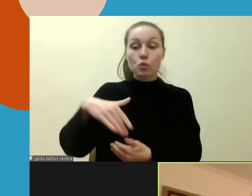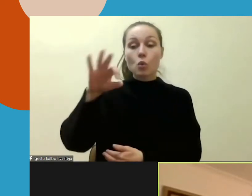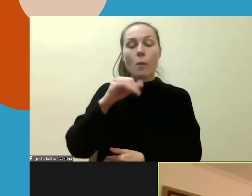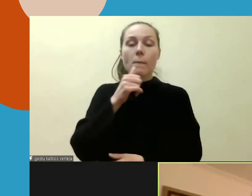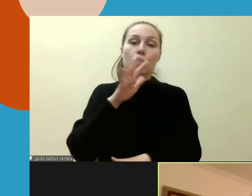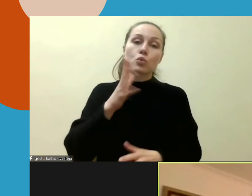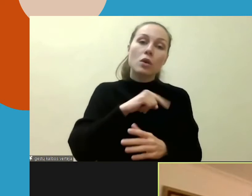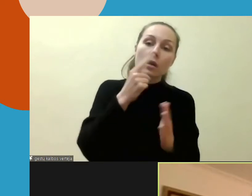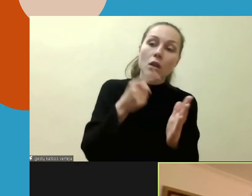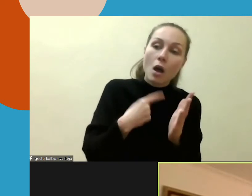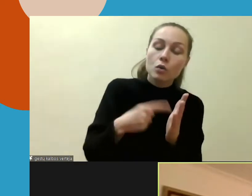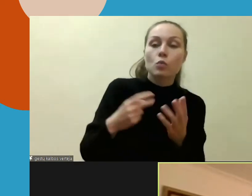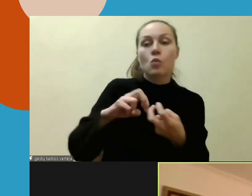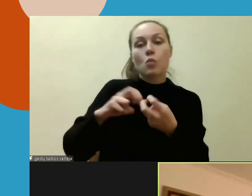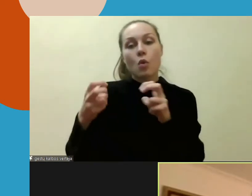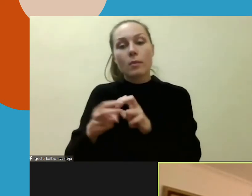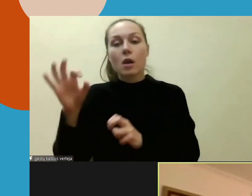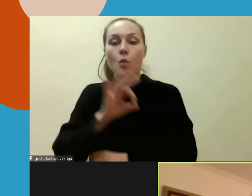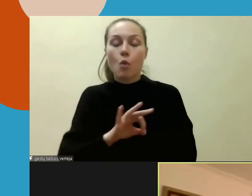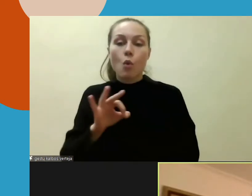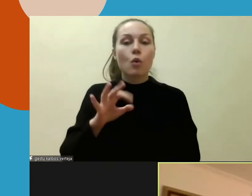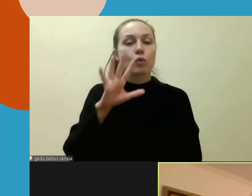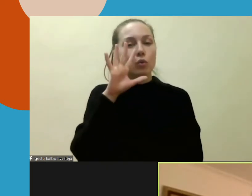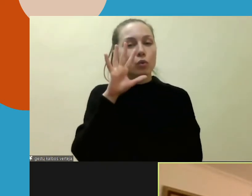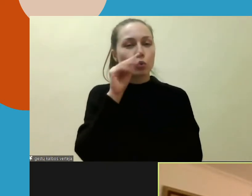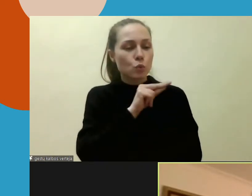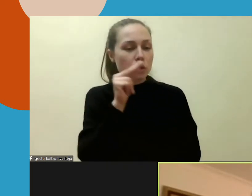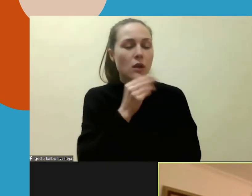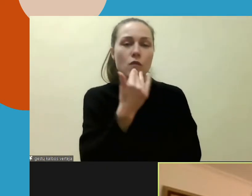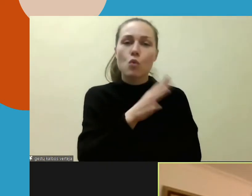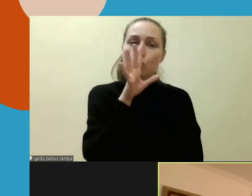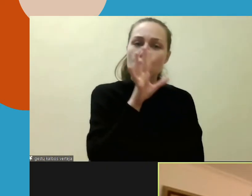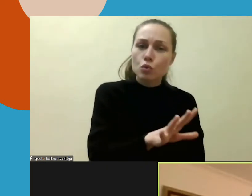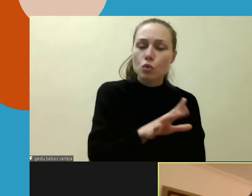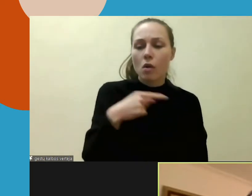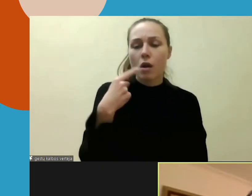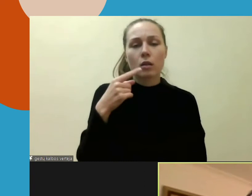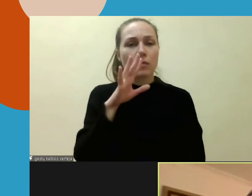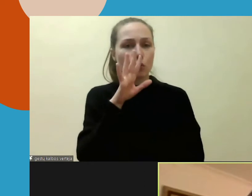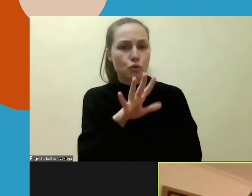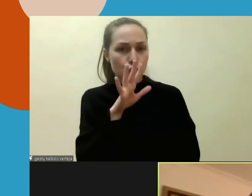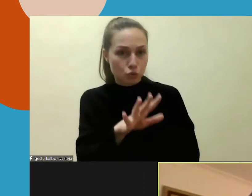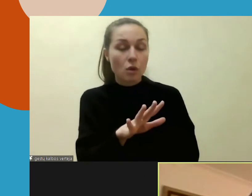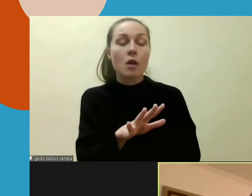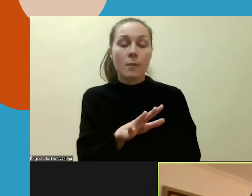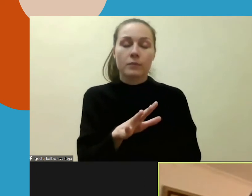We were able to strategically use our data to speak to